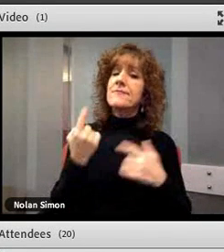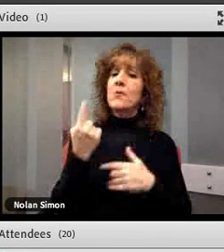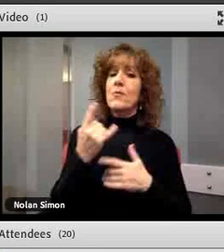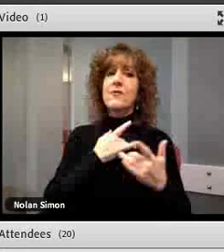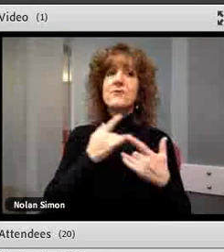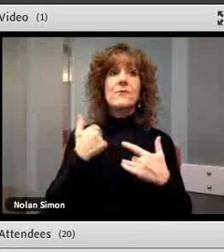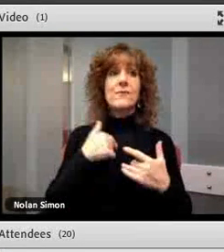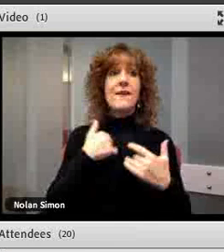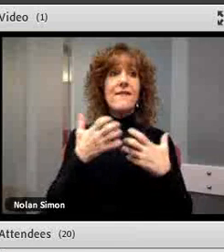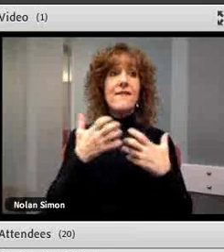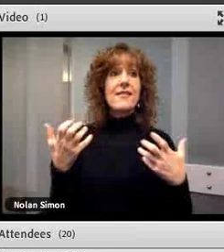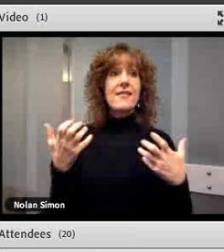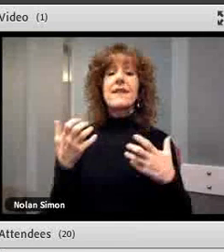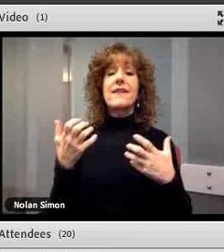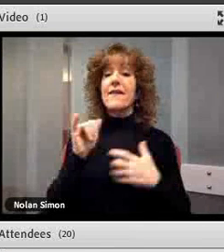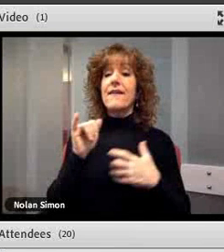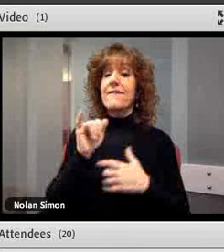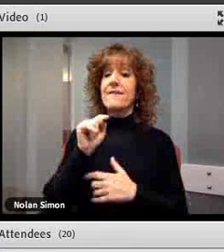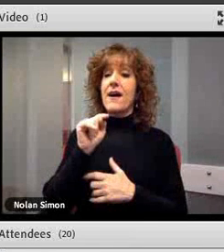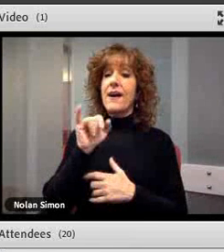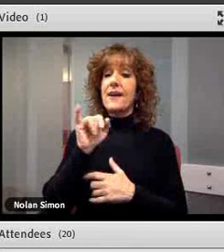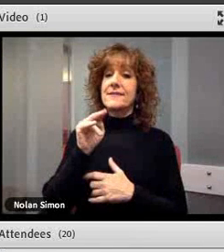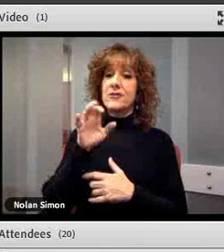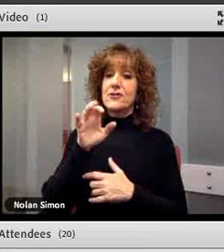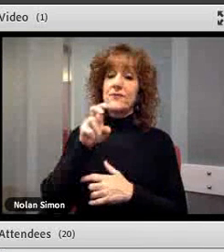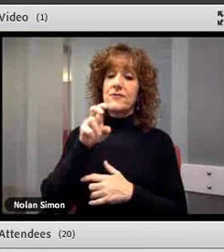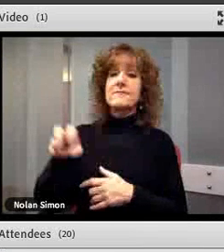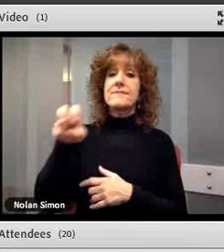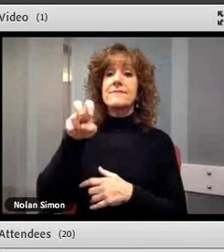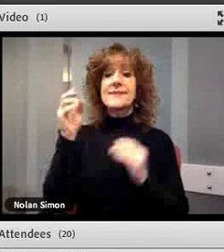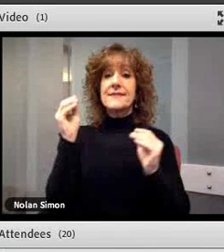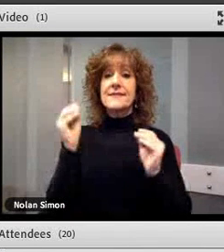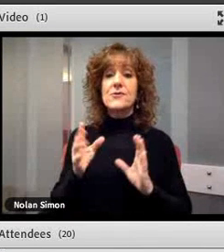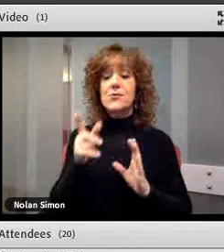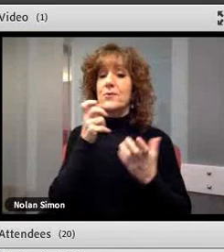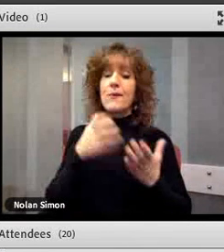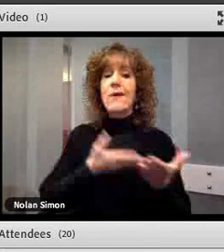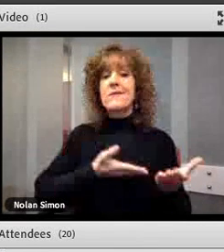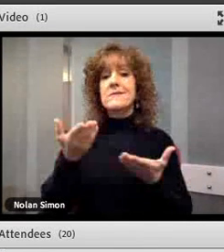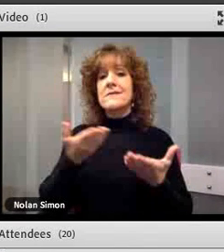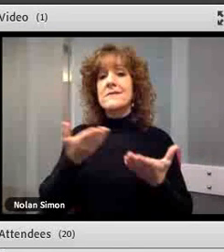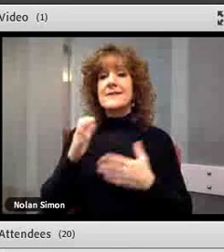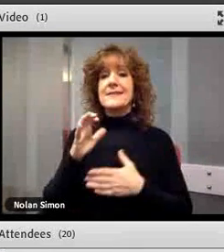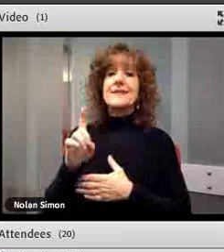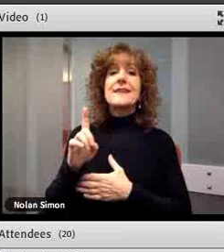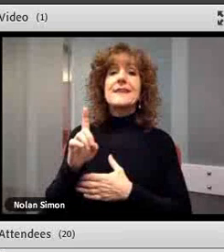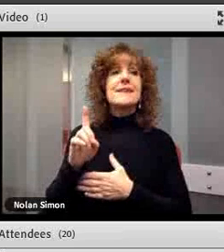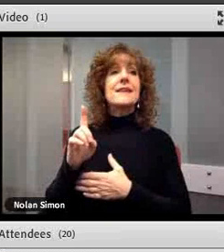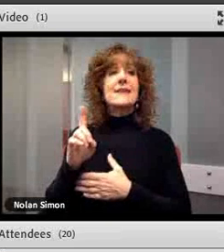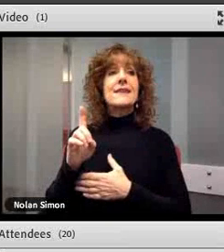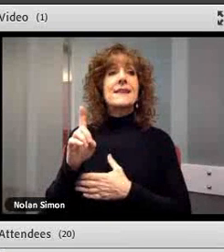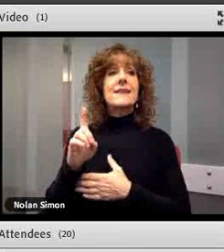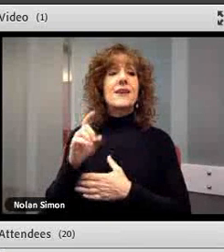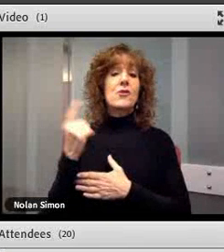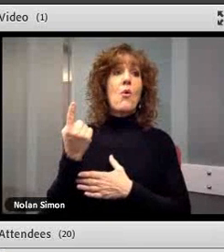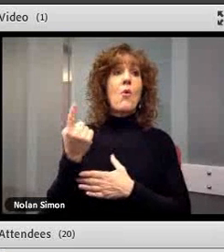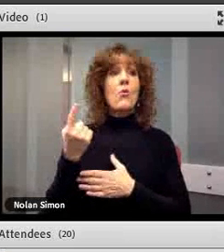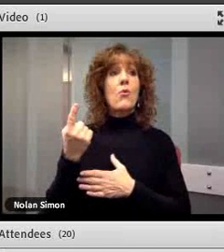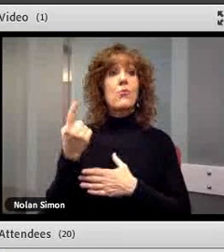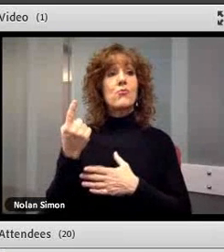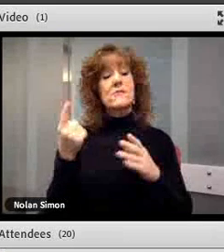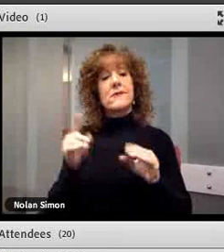One was we have a lot of itinerant teachers who didn't want to carry around their CD, and of course they could